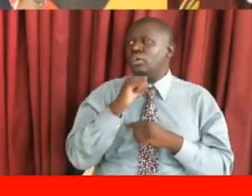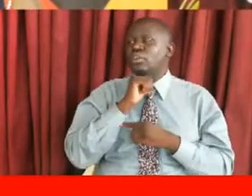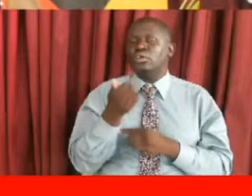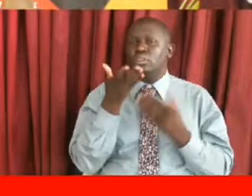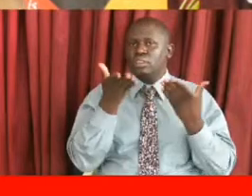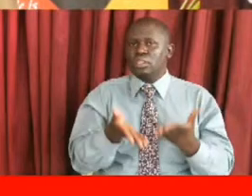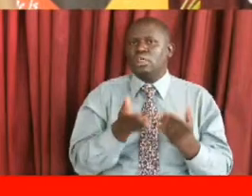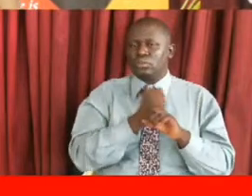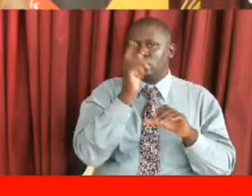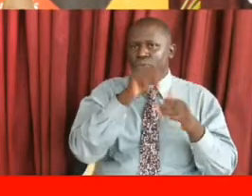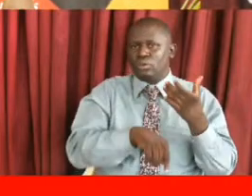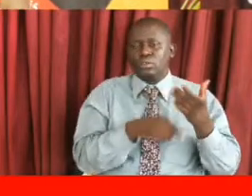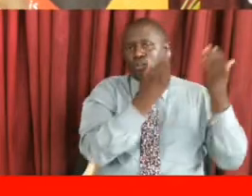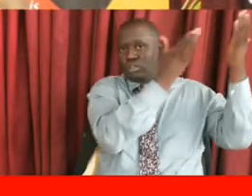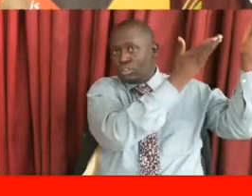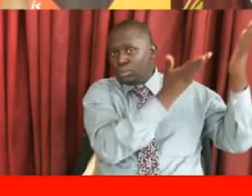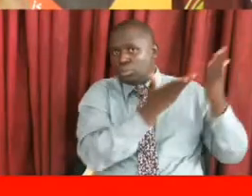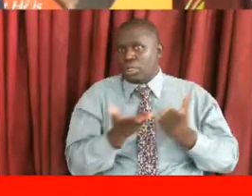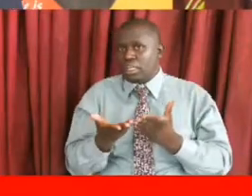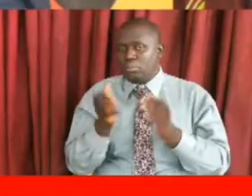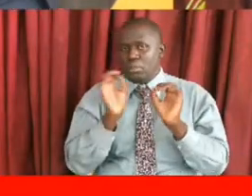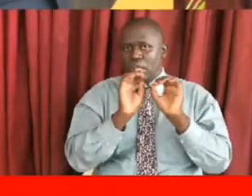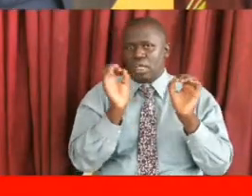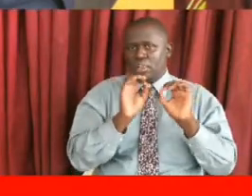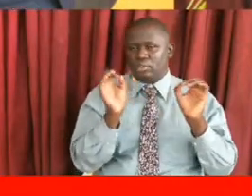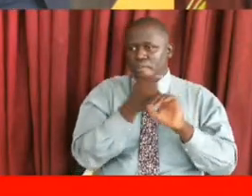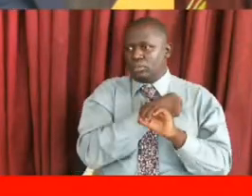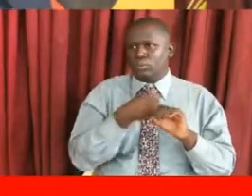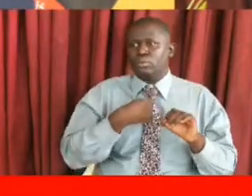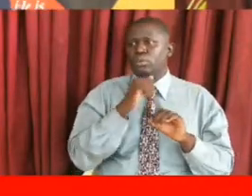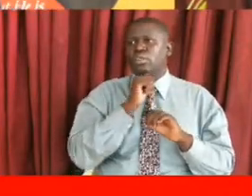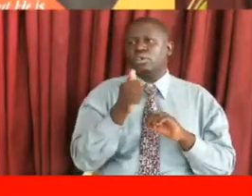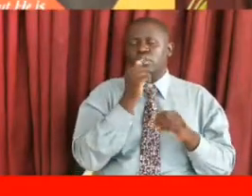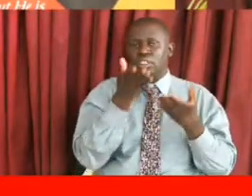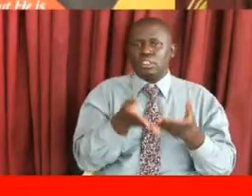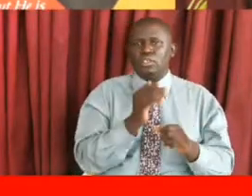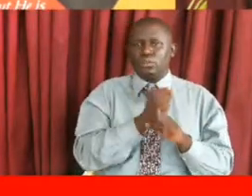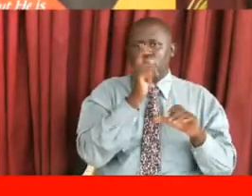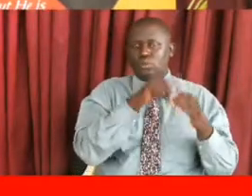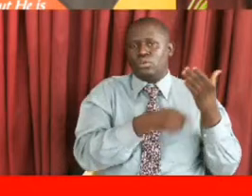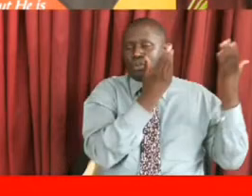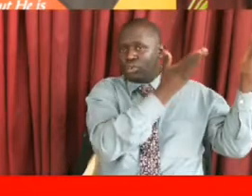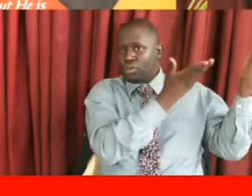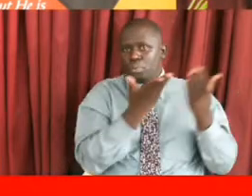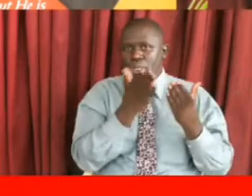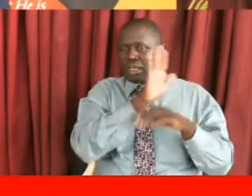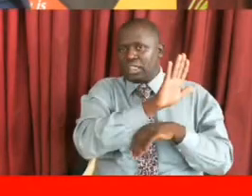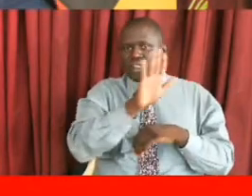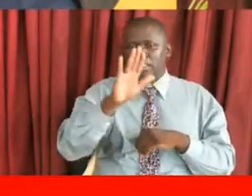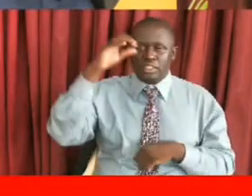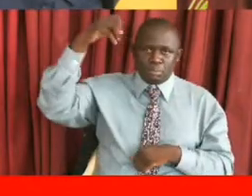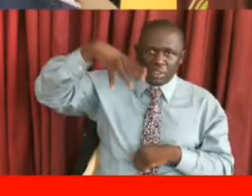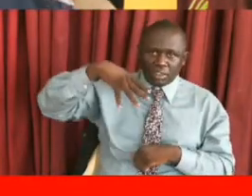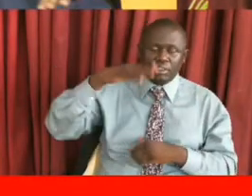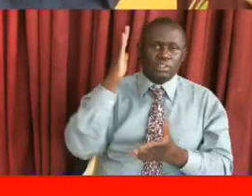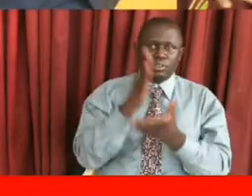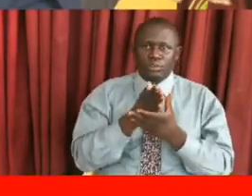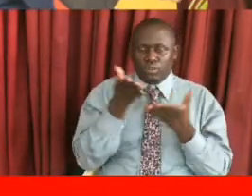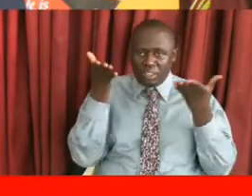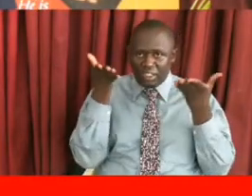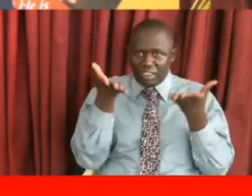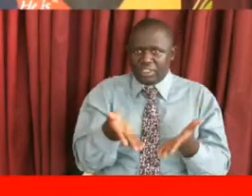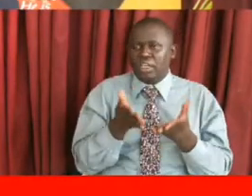him down no we are not here to bring his presence he's already